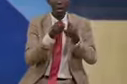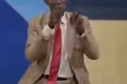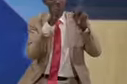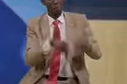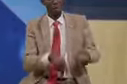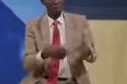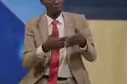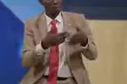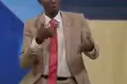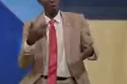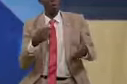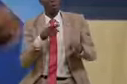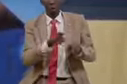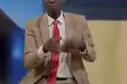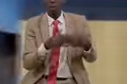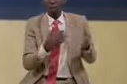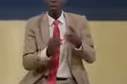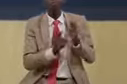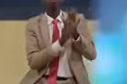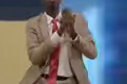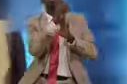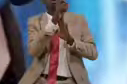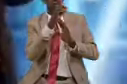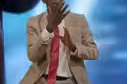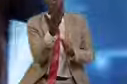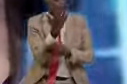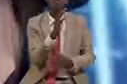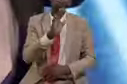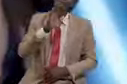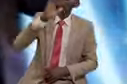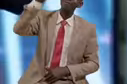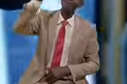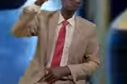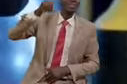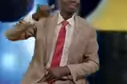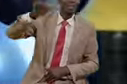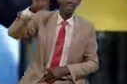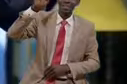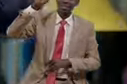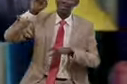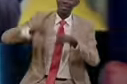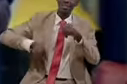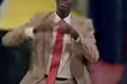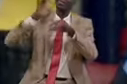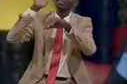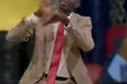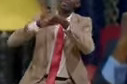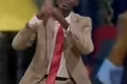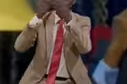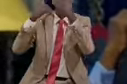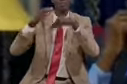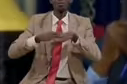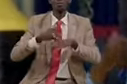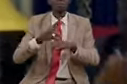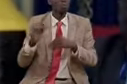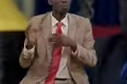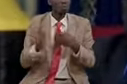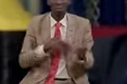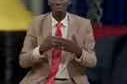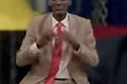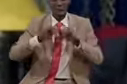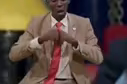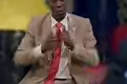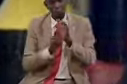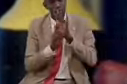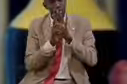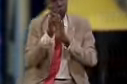as he is, he raises up his hand, he cannot reach heaven. No matter how tall you are, there